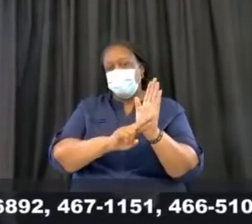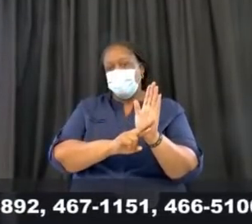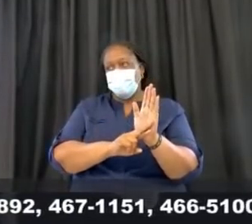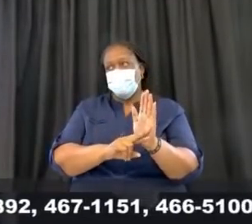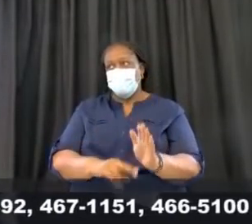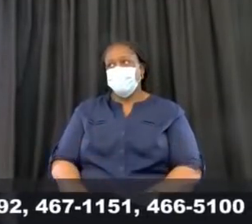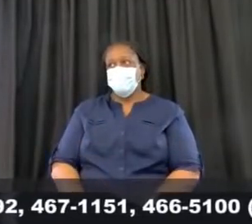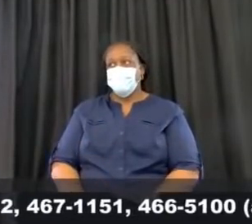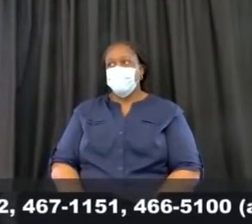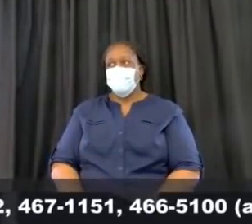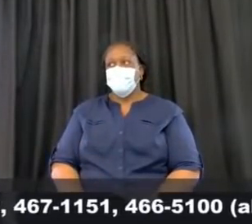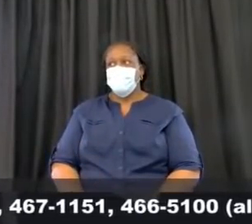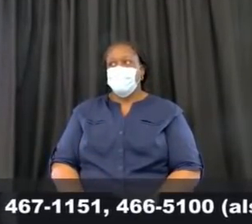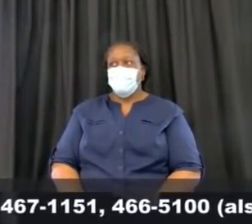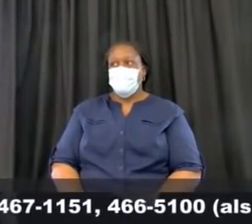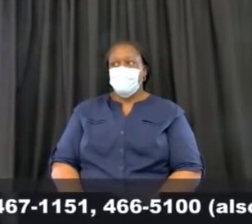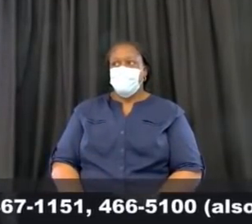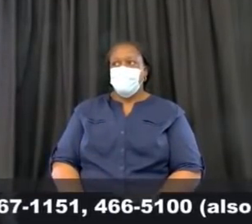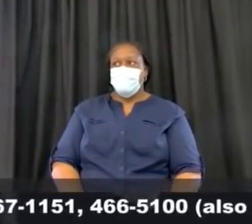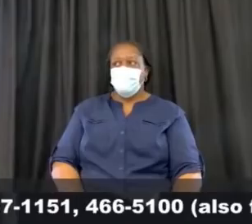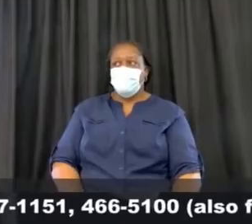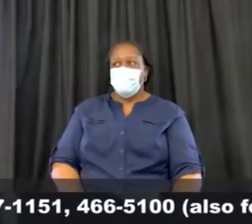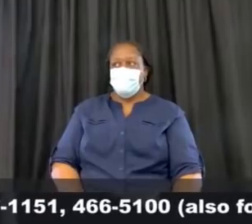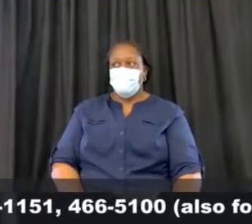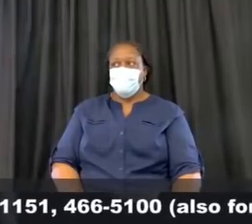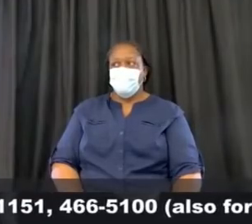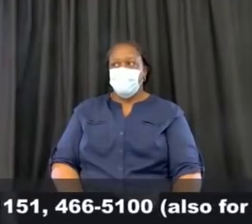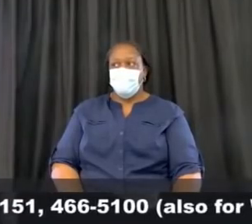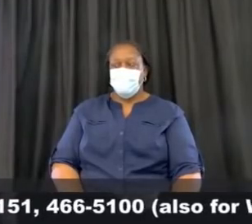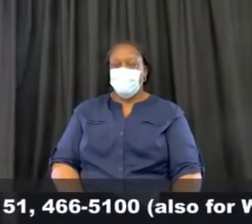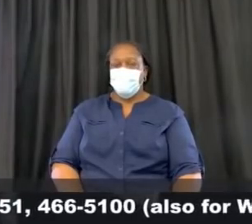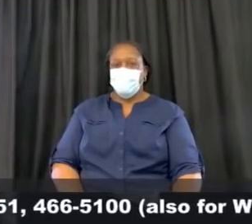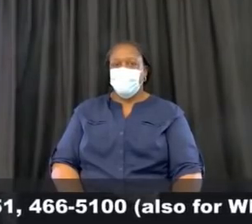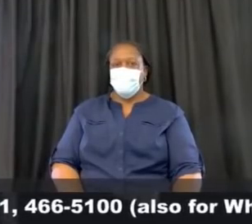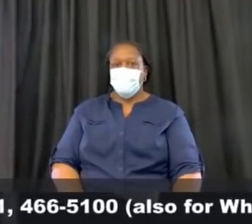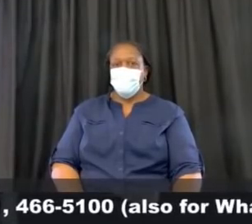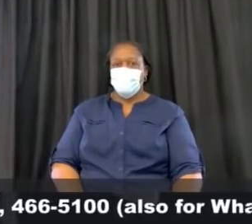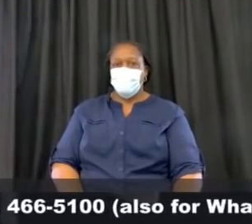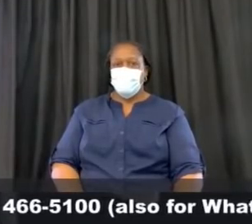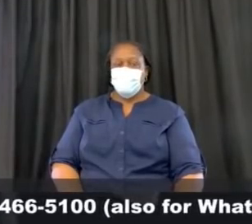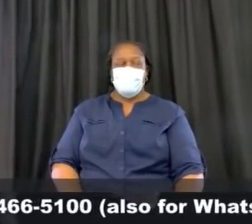exception granted to fans as it relates to these measures?